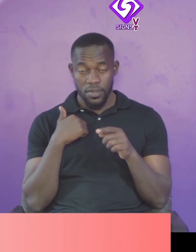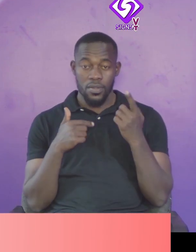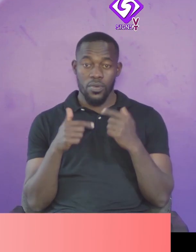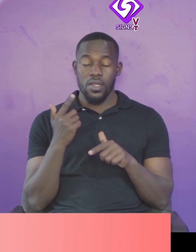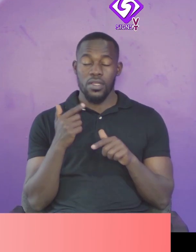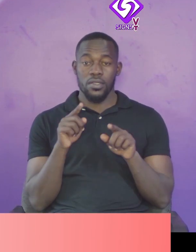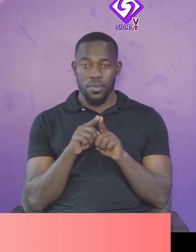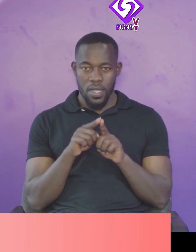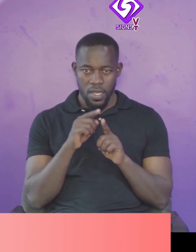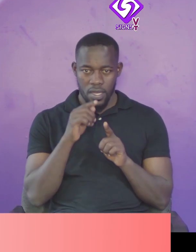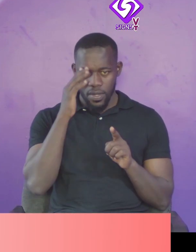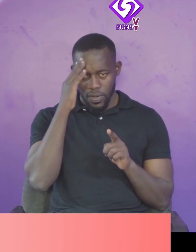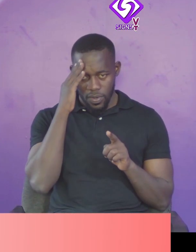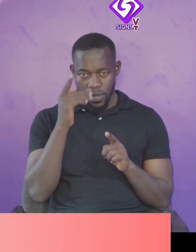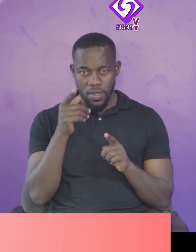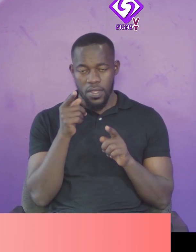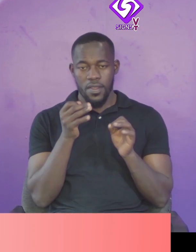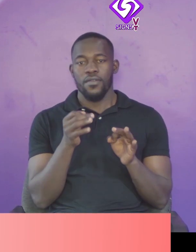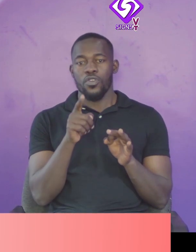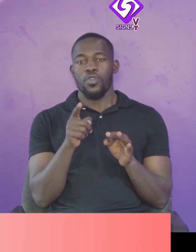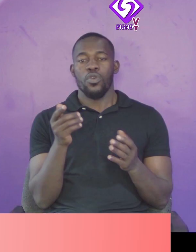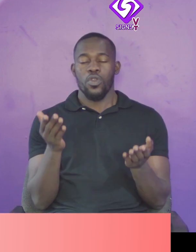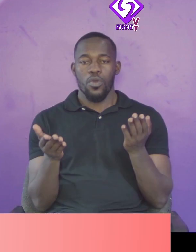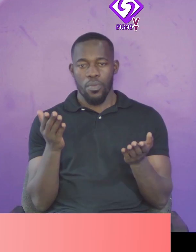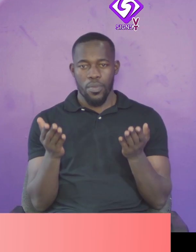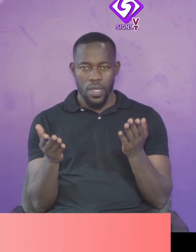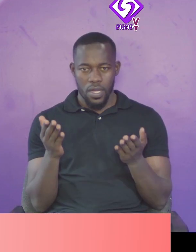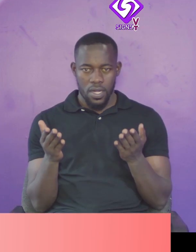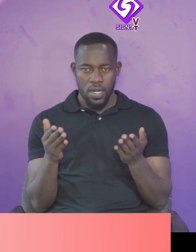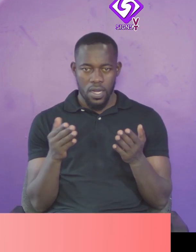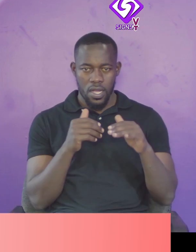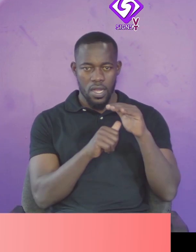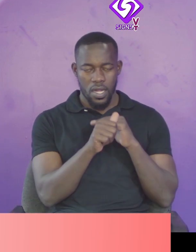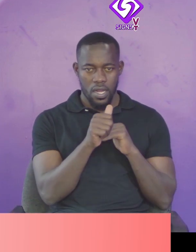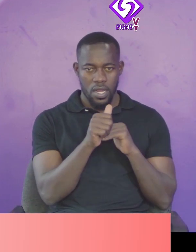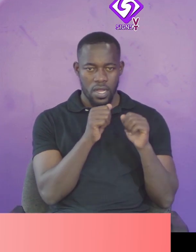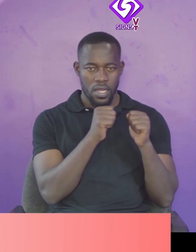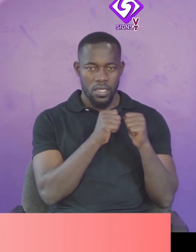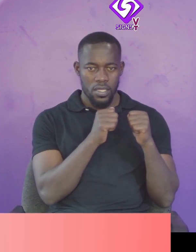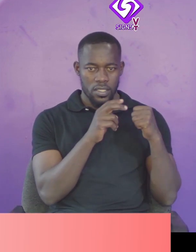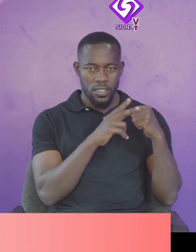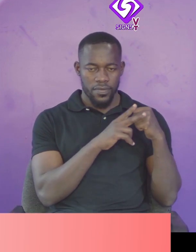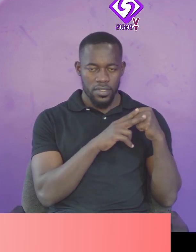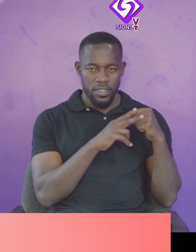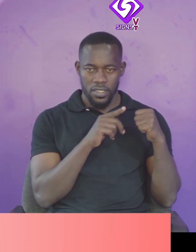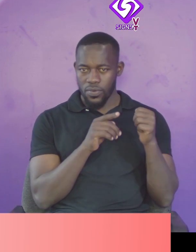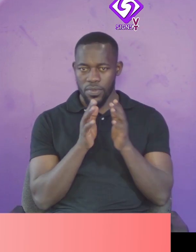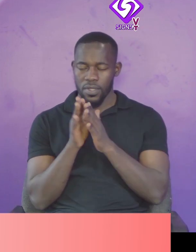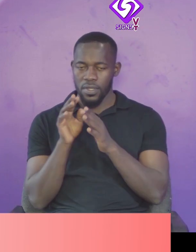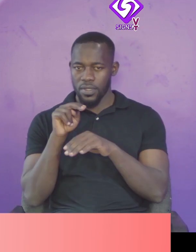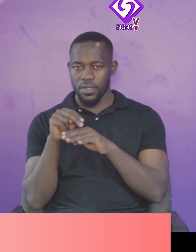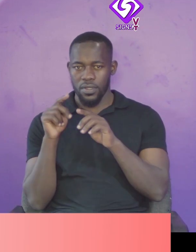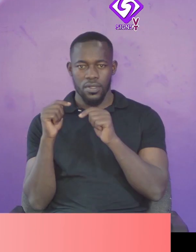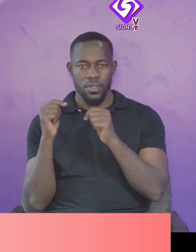predict that when you compare the passion the boys have right now, it means they are on a different angle. Yeah. We